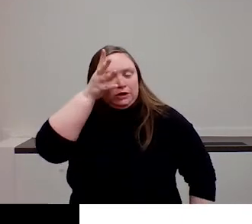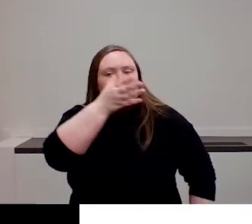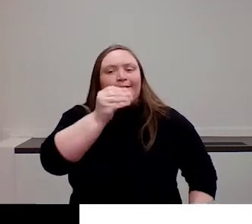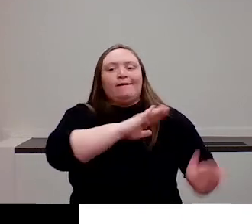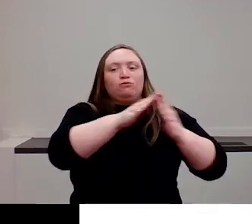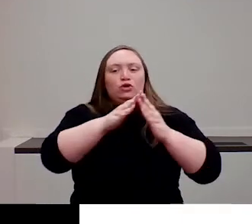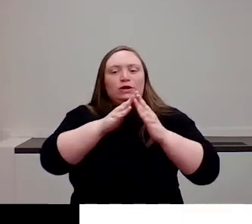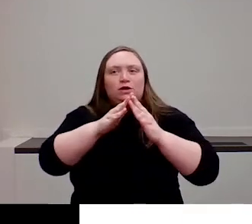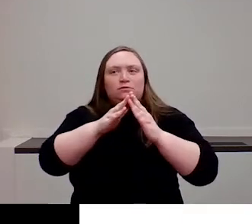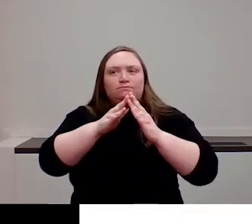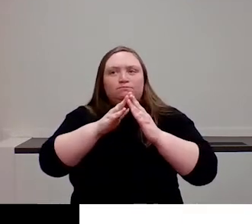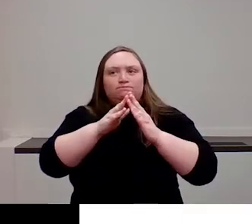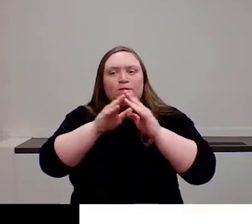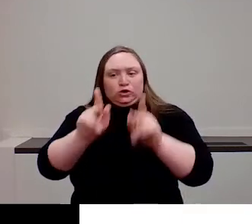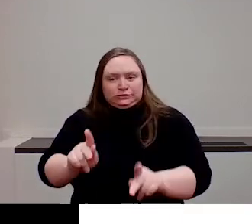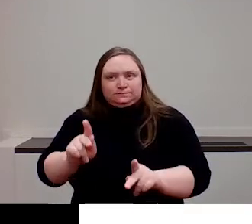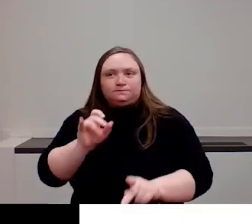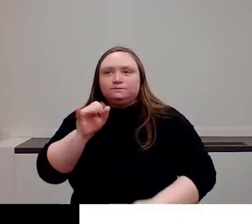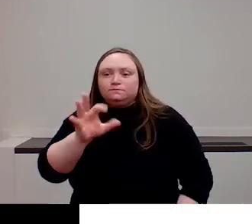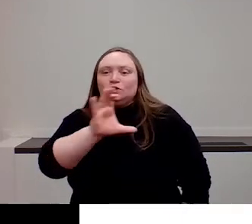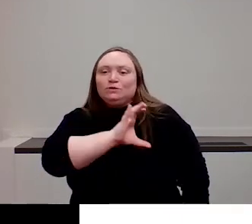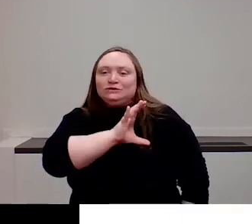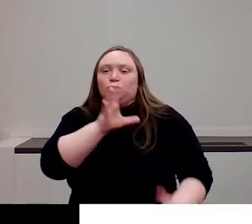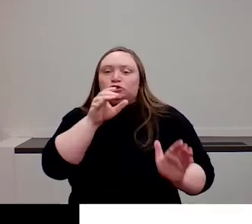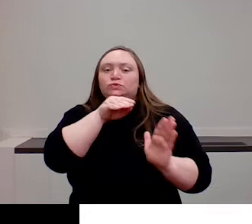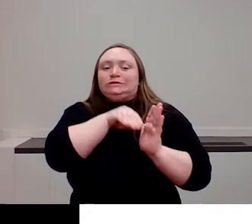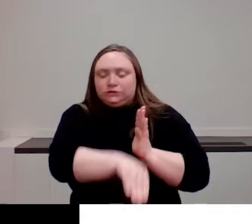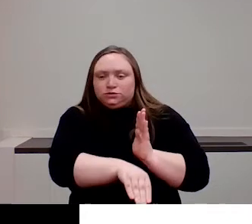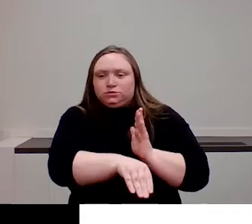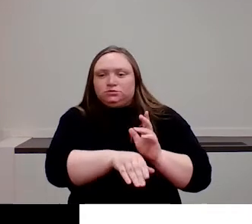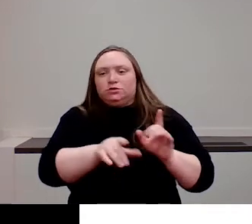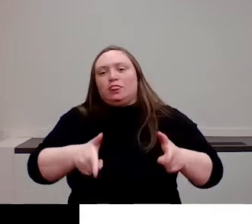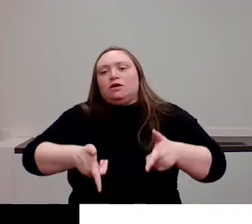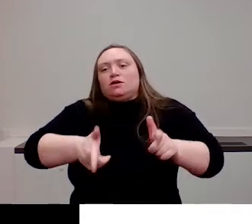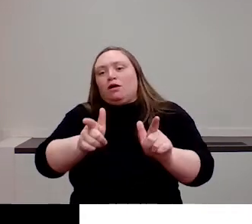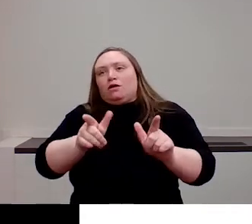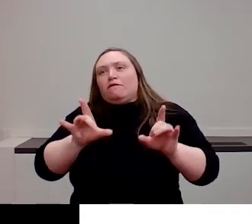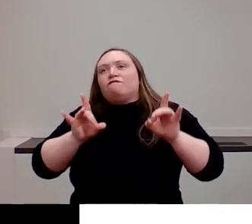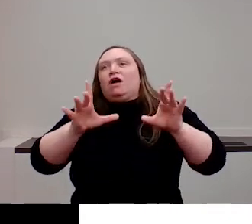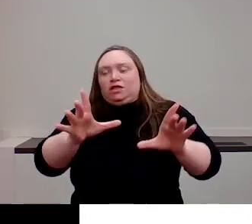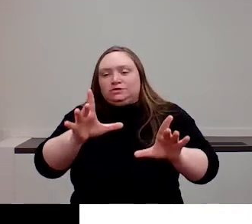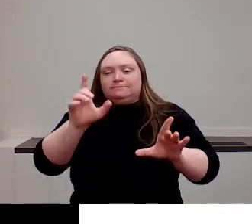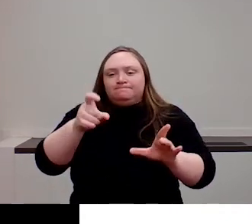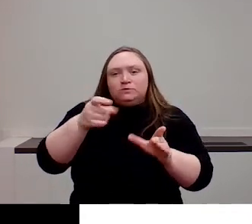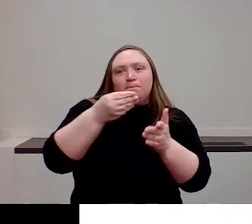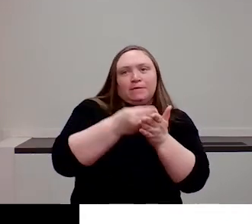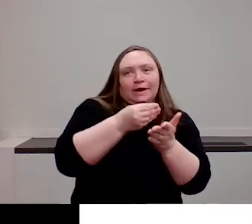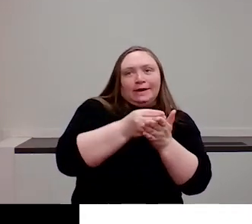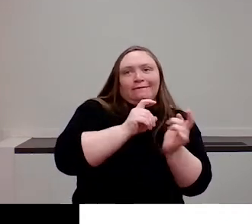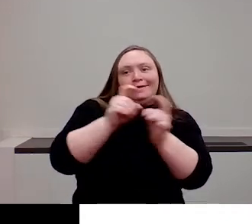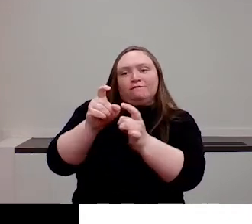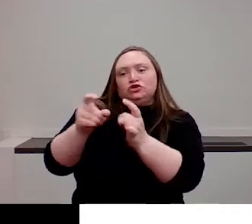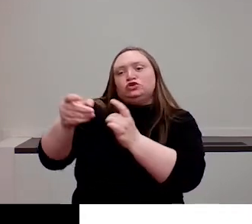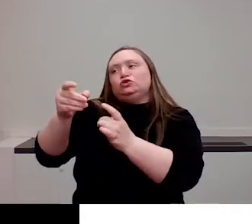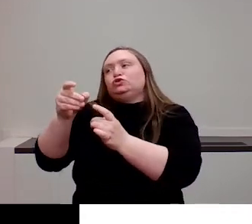member that if the police would like to decrease the gun violence, that they reallocate funding to social